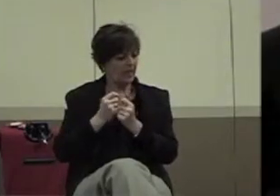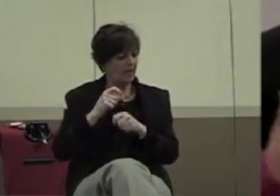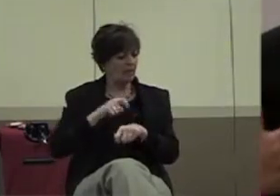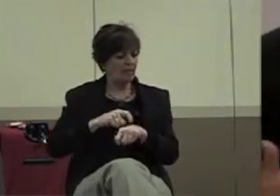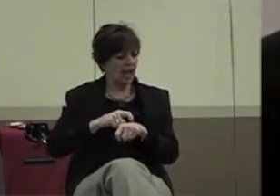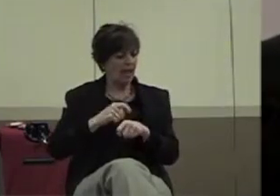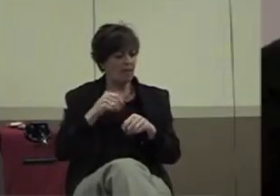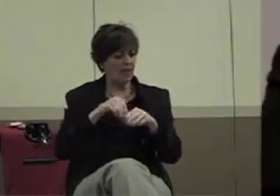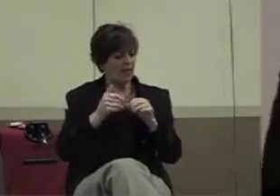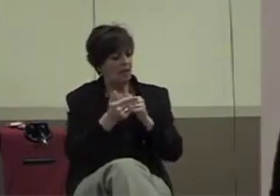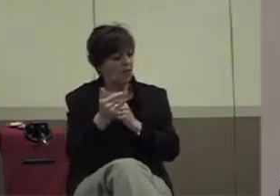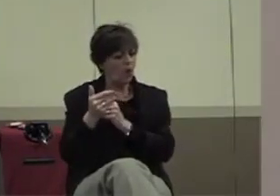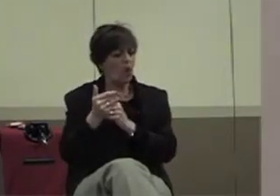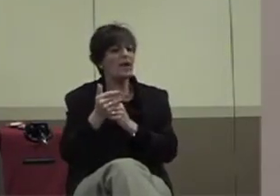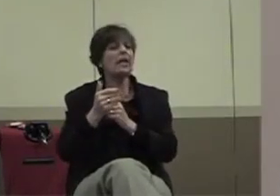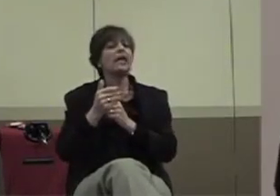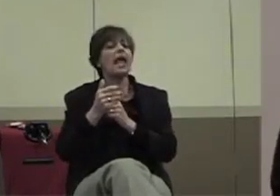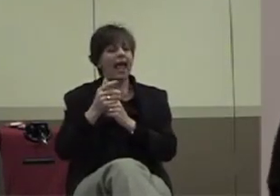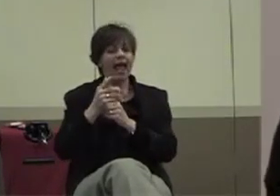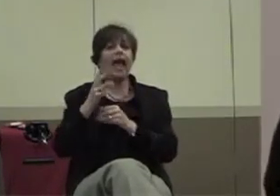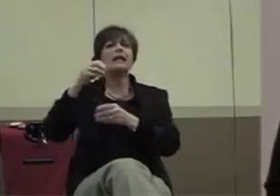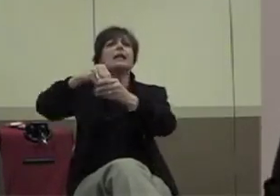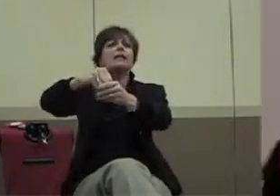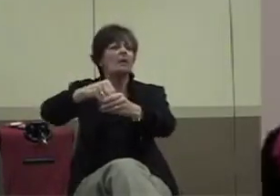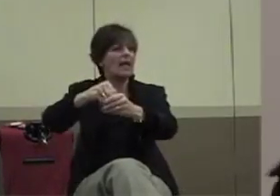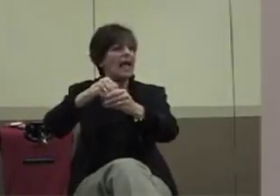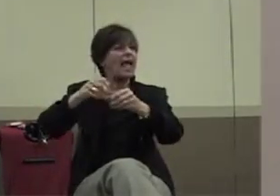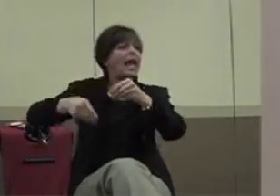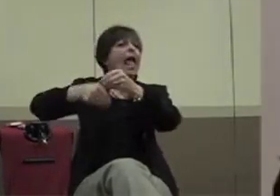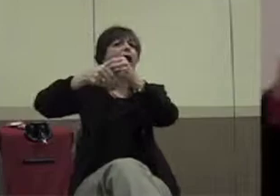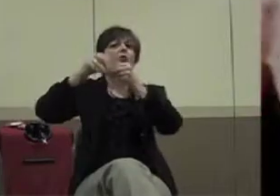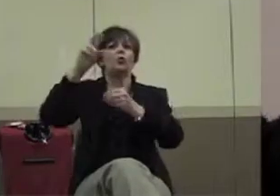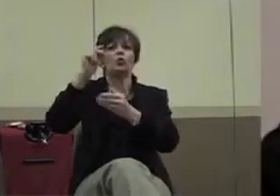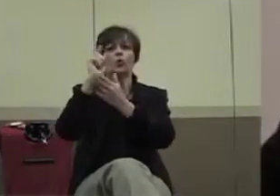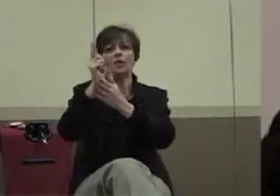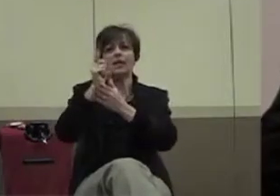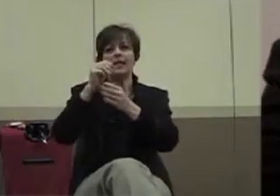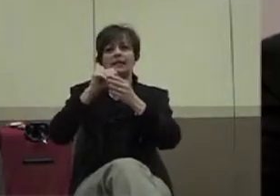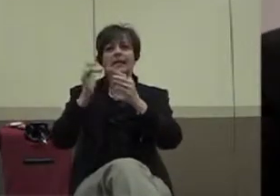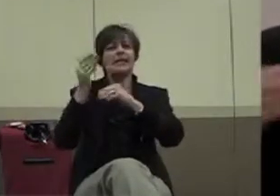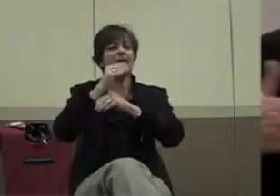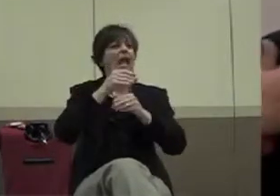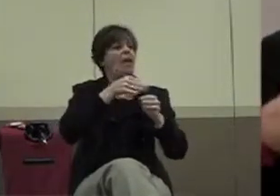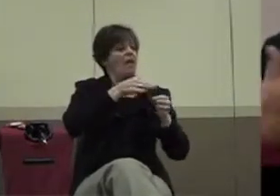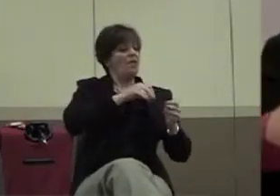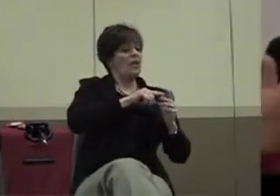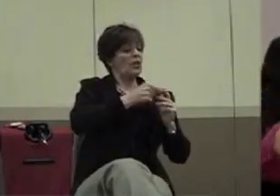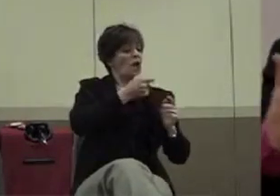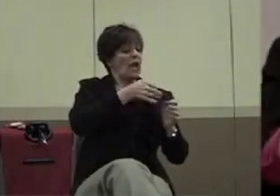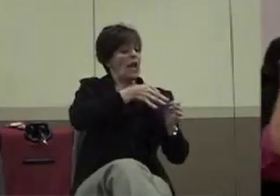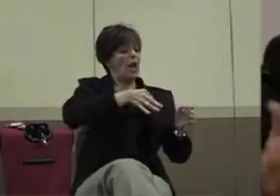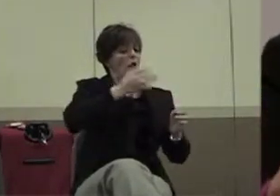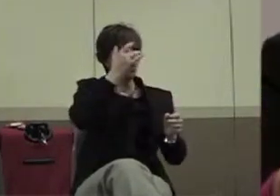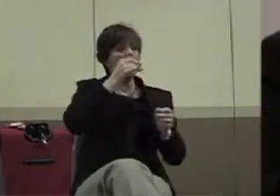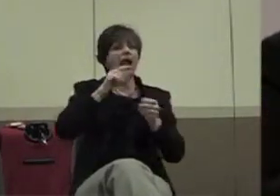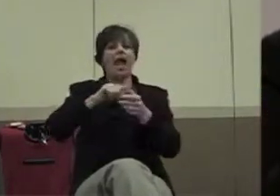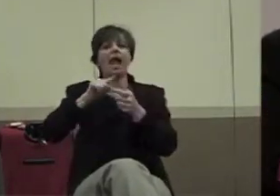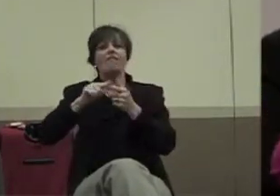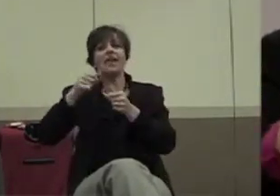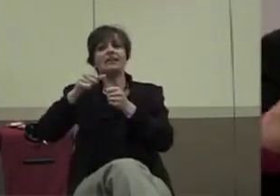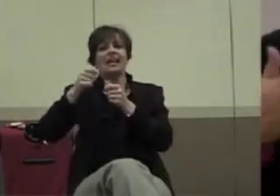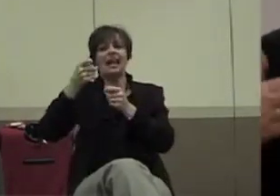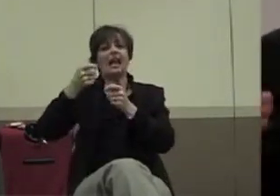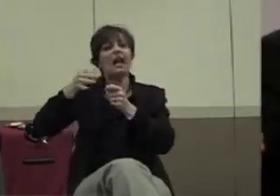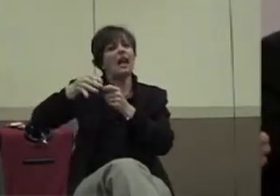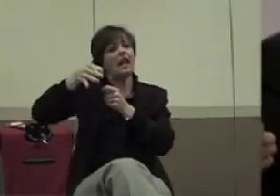They built an extra 30 minutes into the day. They start a few minutes earlier and stay a few minutes later, and then got the other minutes